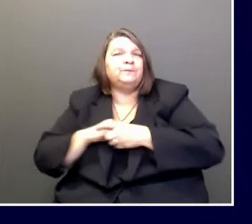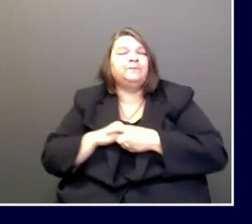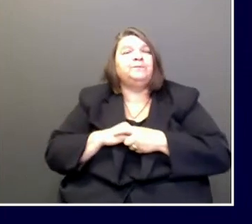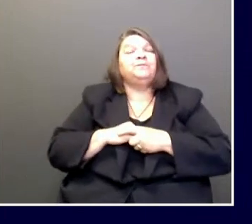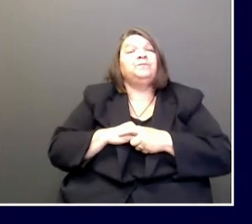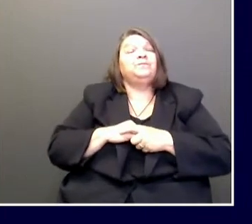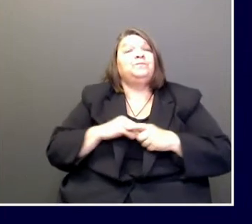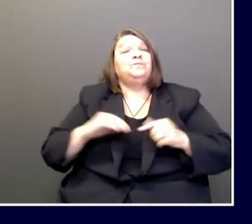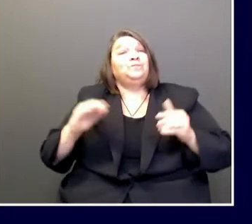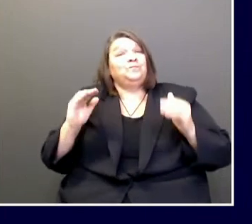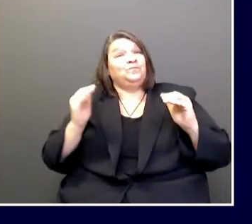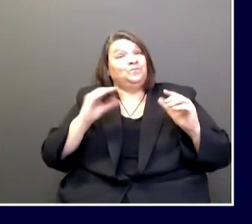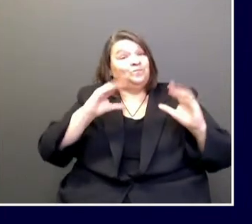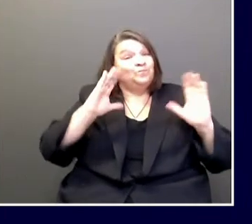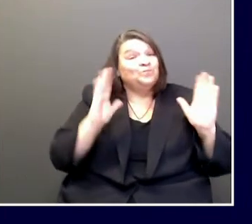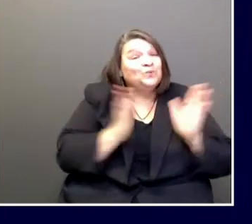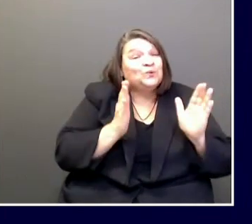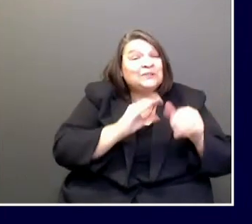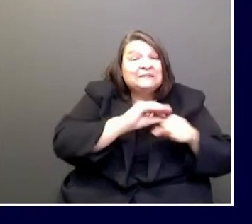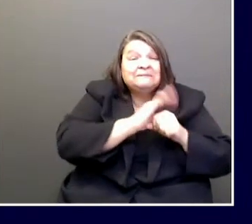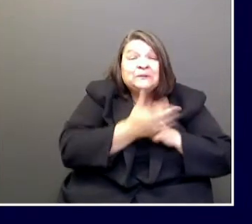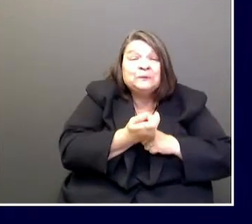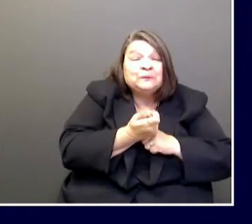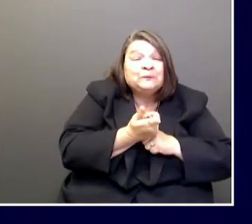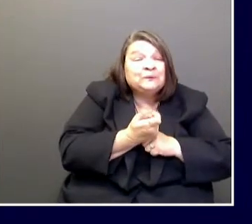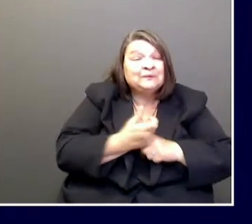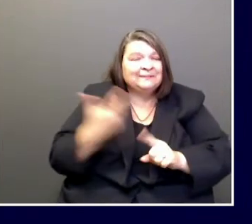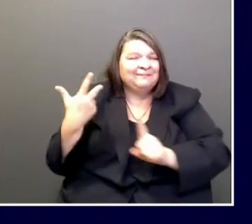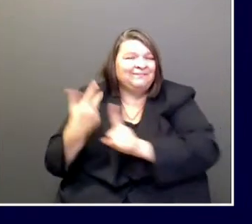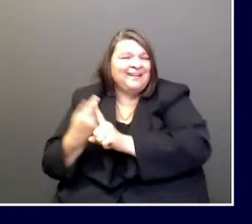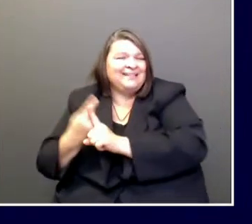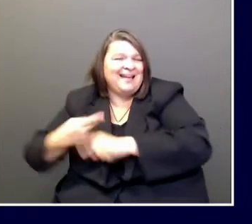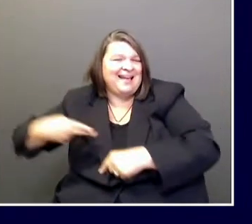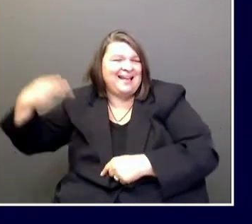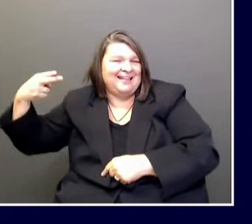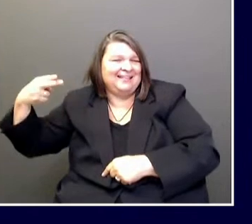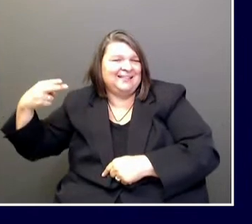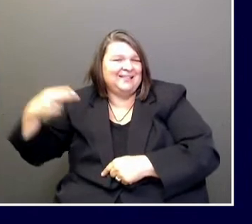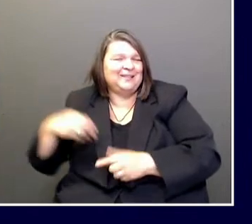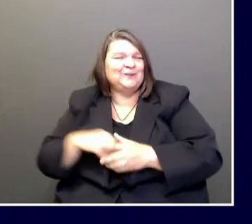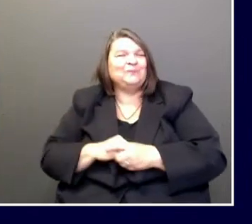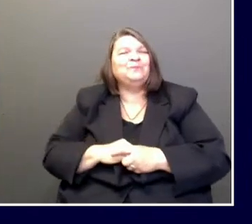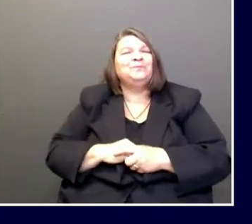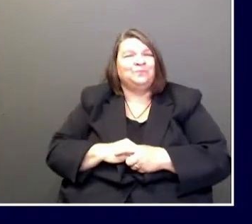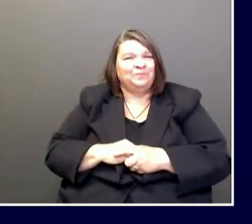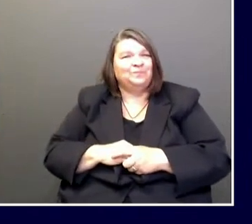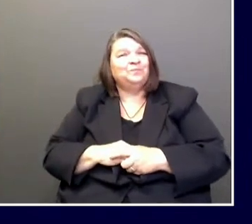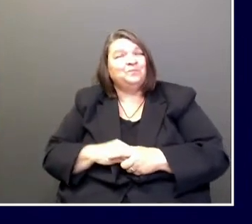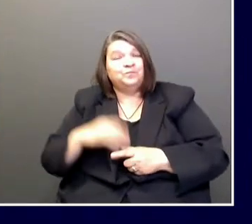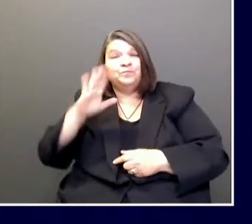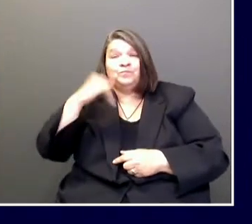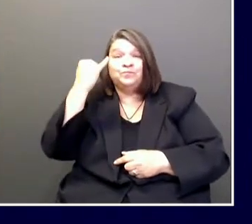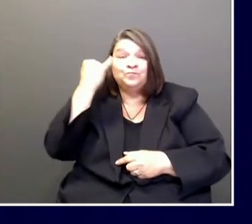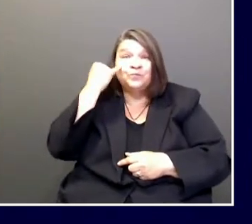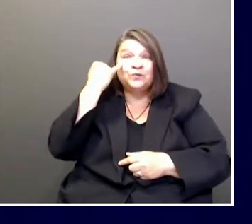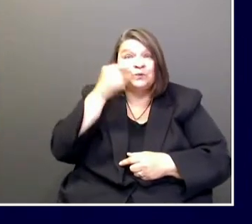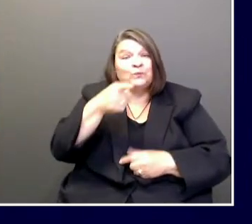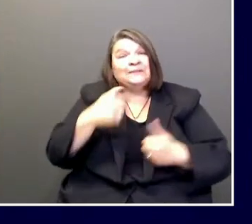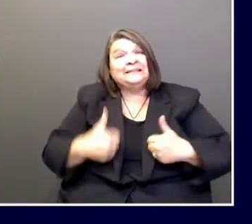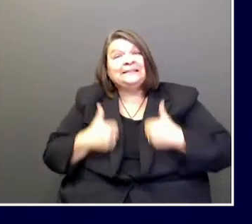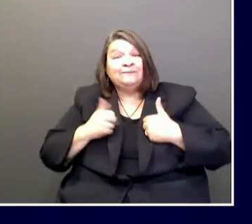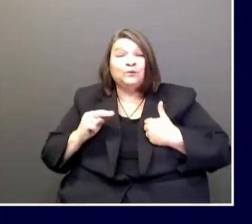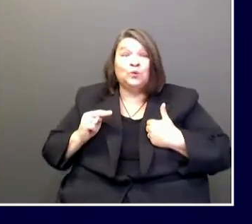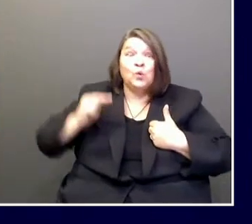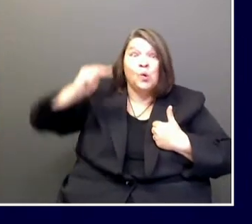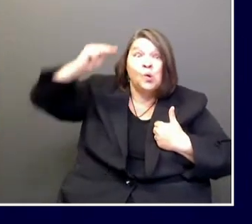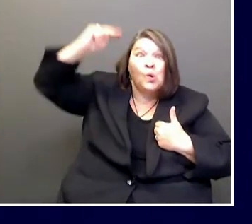you are a resident of Cumberland County or Saginaw County, but you're going down to York County for an indoor public event, you should mask up while you're